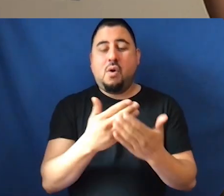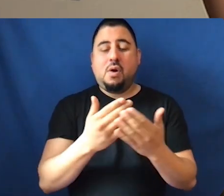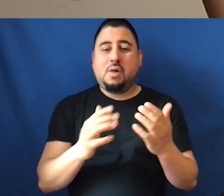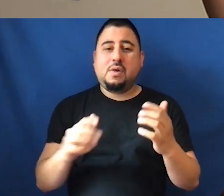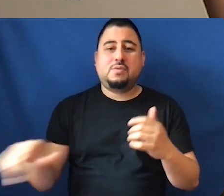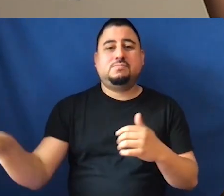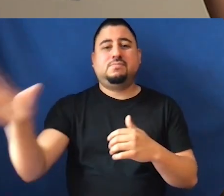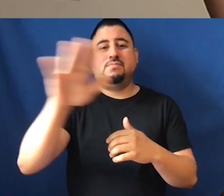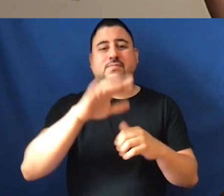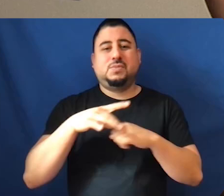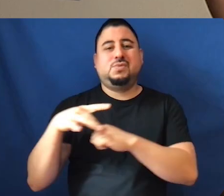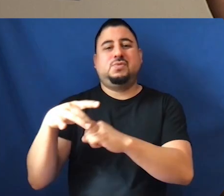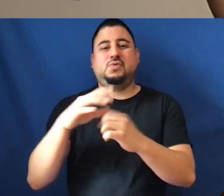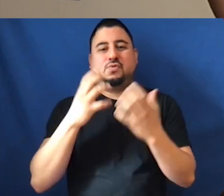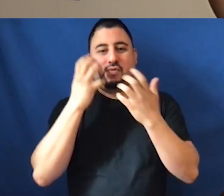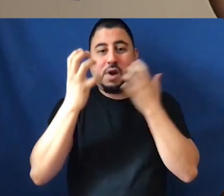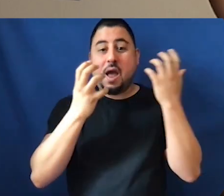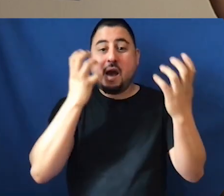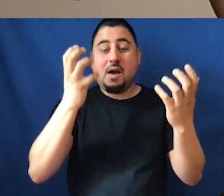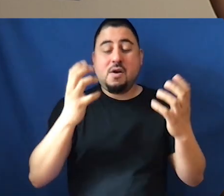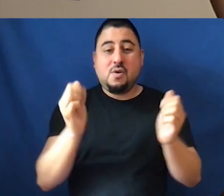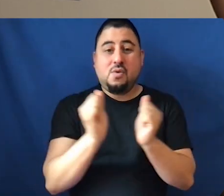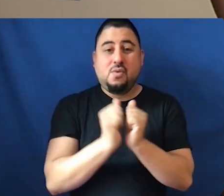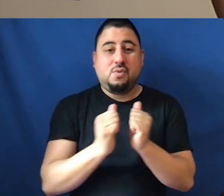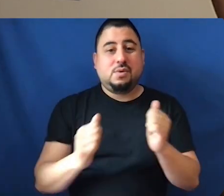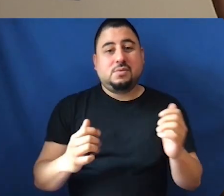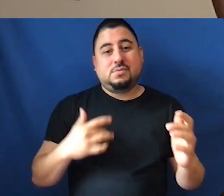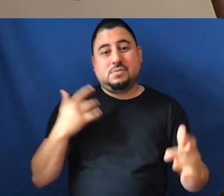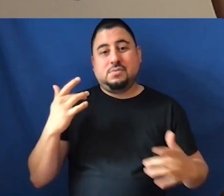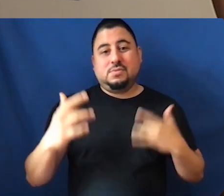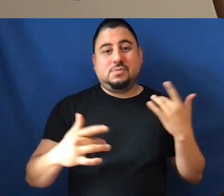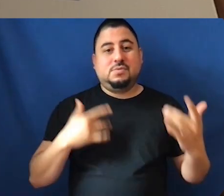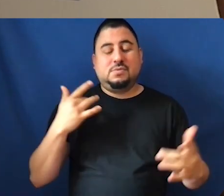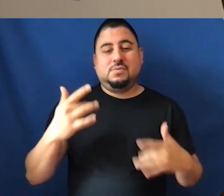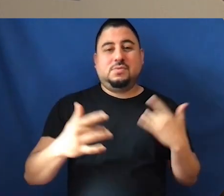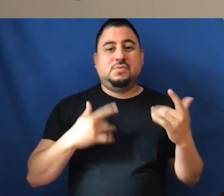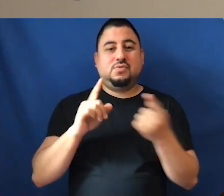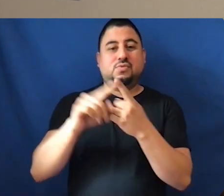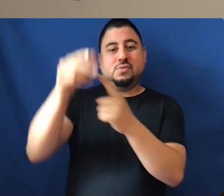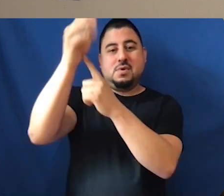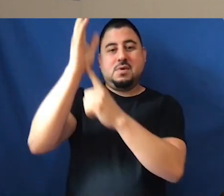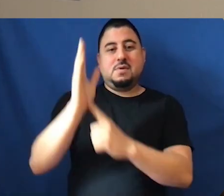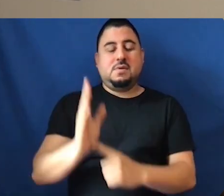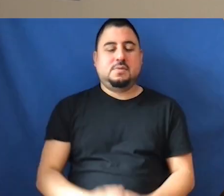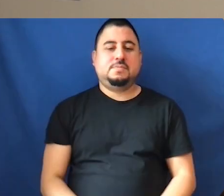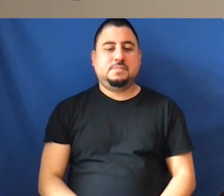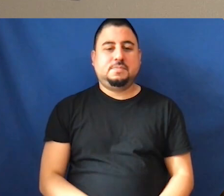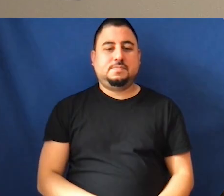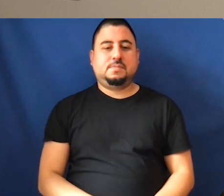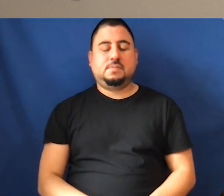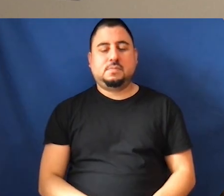Let all the earth cry out to God with joy.